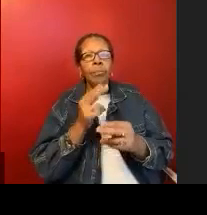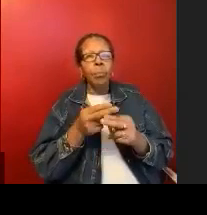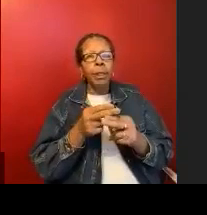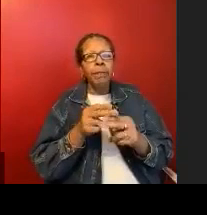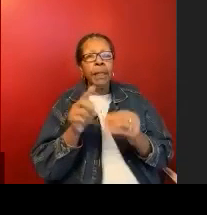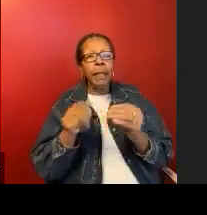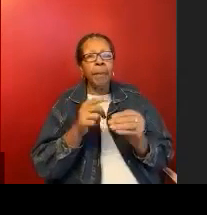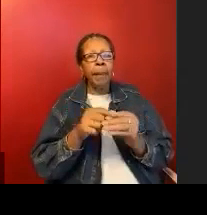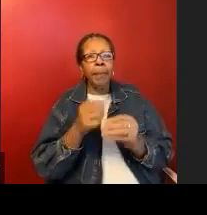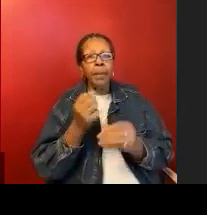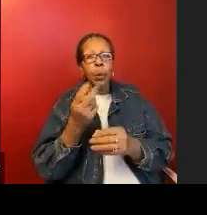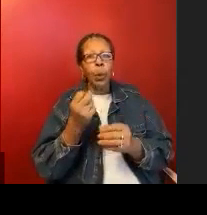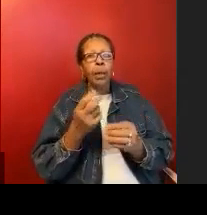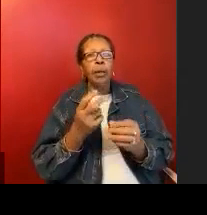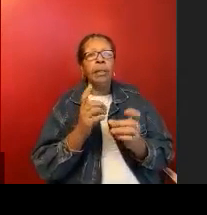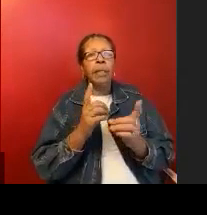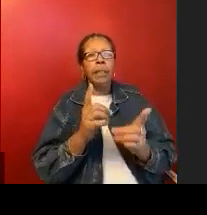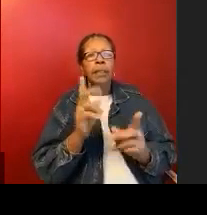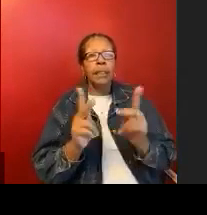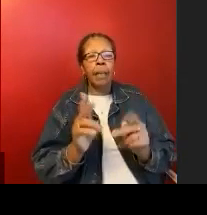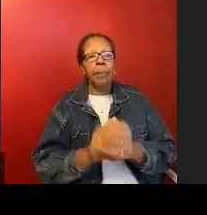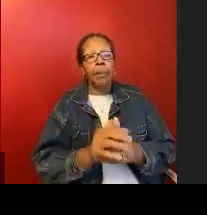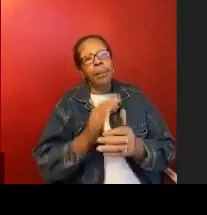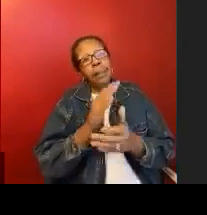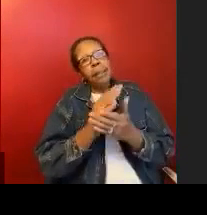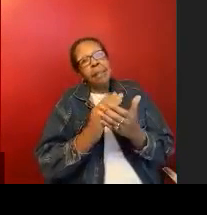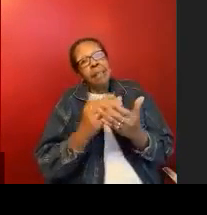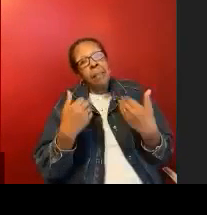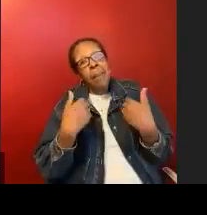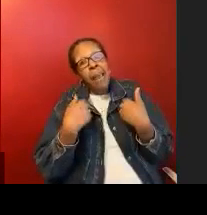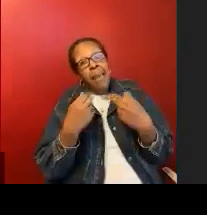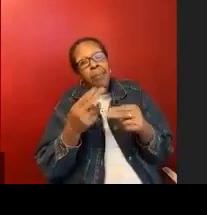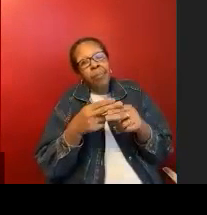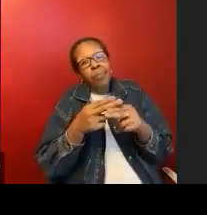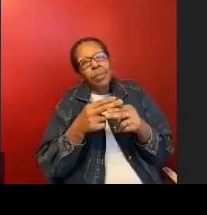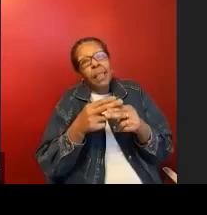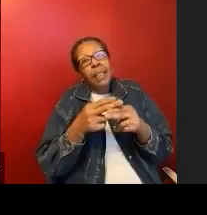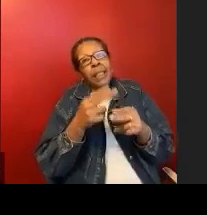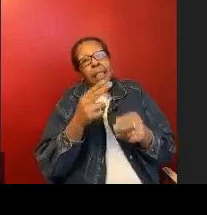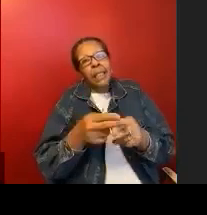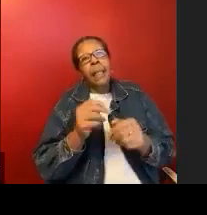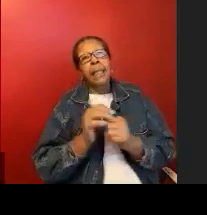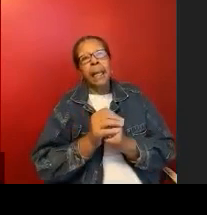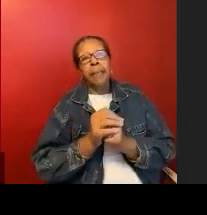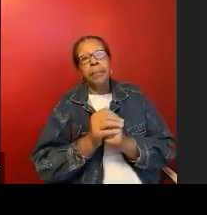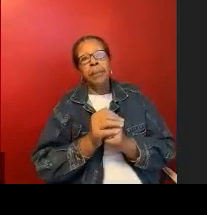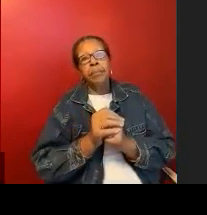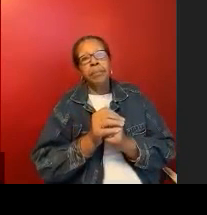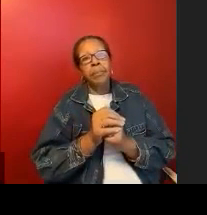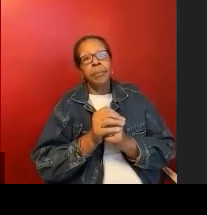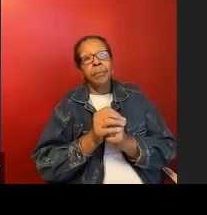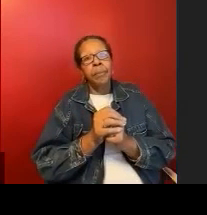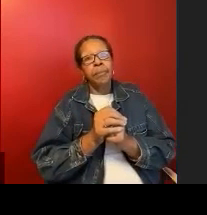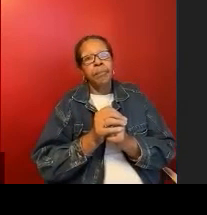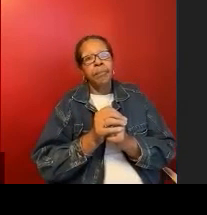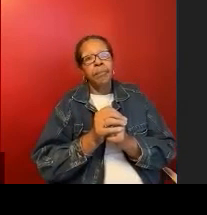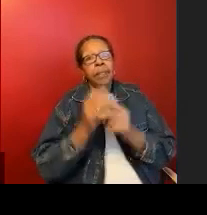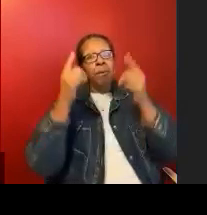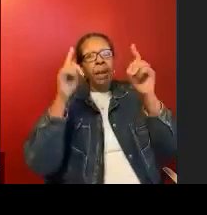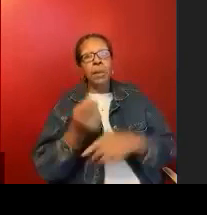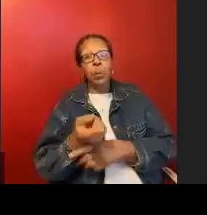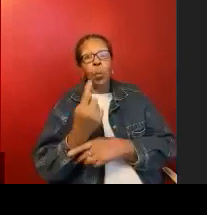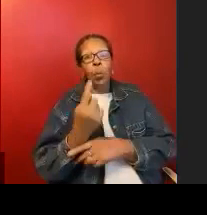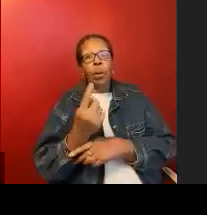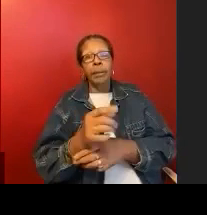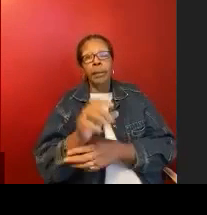had nicknames. Well, probably more than that, but I'll just briefly. The more famous one, his name is Simon. Does